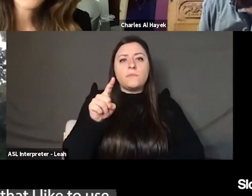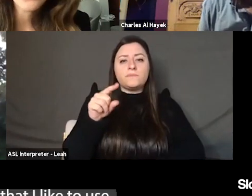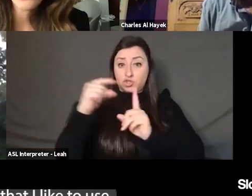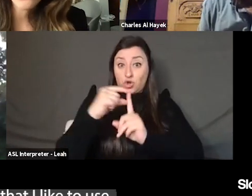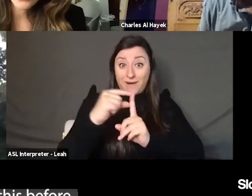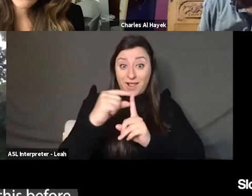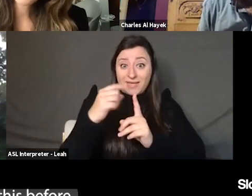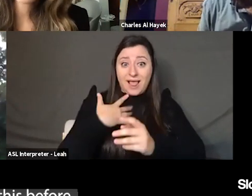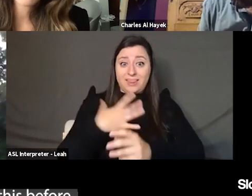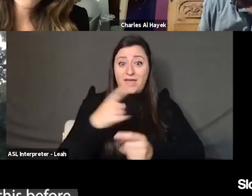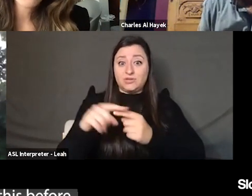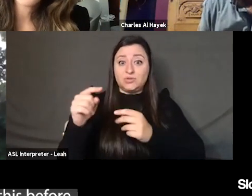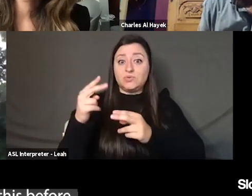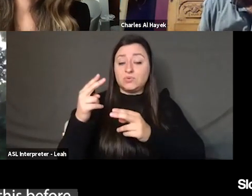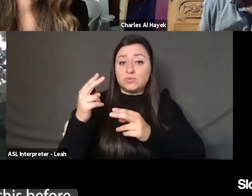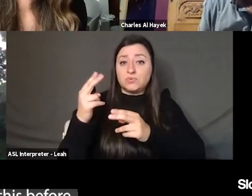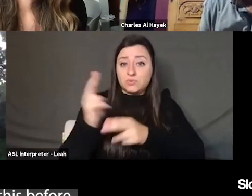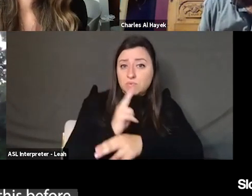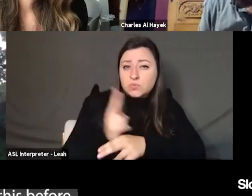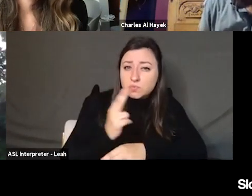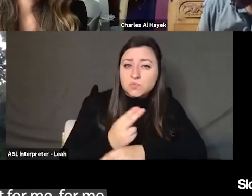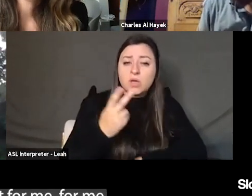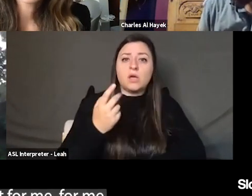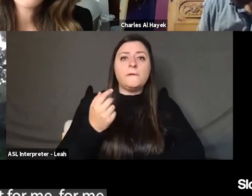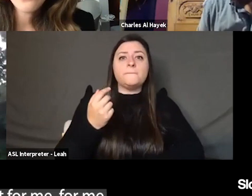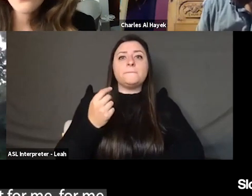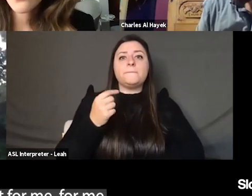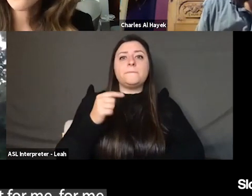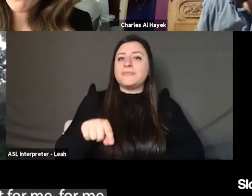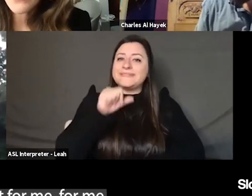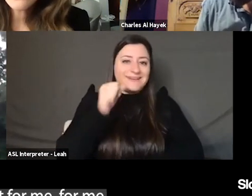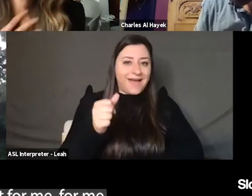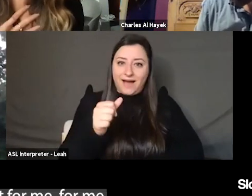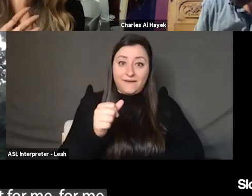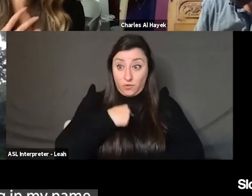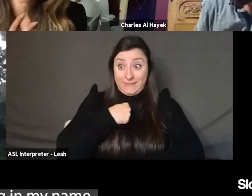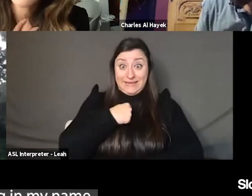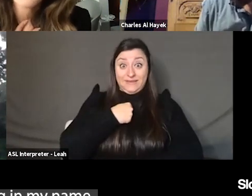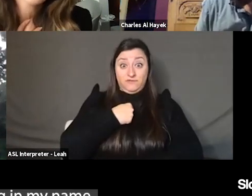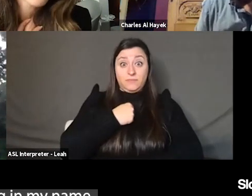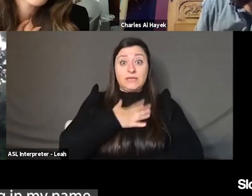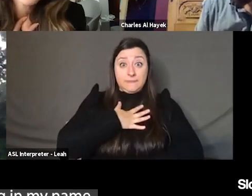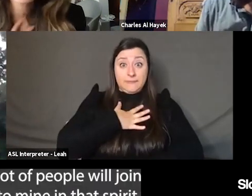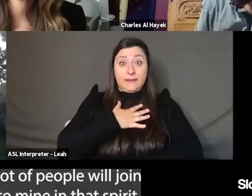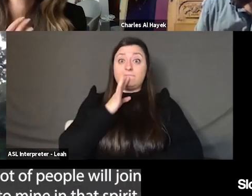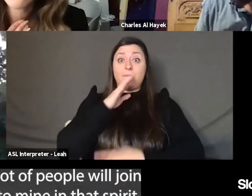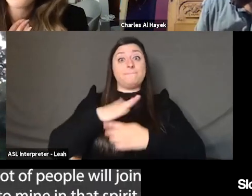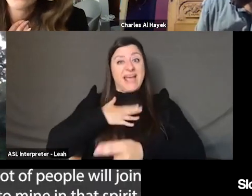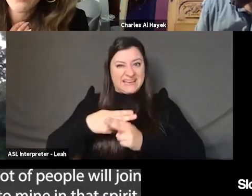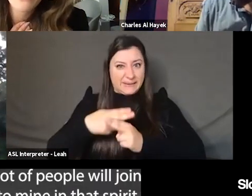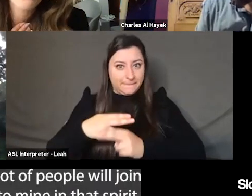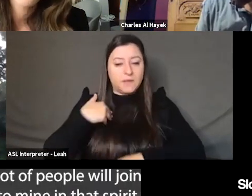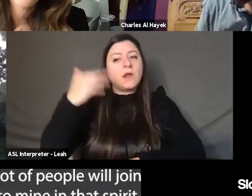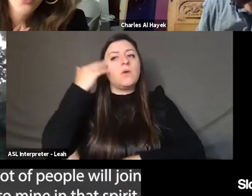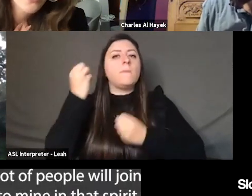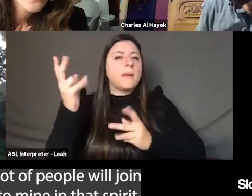terminologies that I like to use. I've said this before, that this is not for me, I'm speaking in my name, and I know that a lot